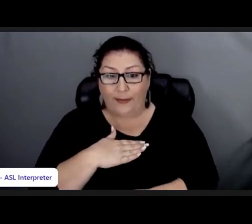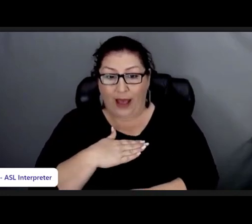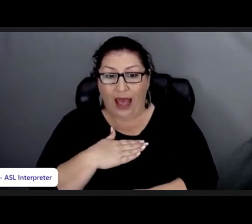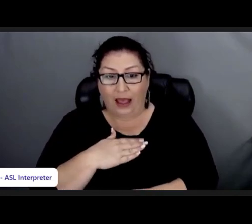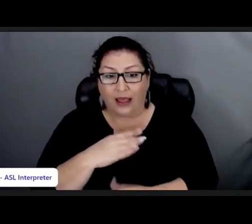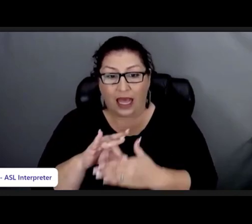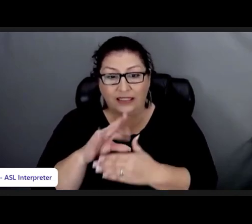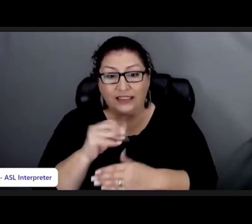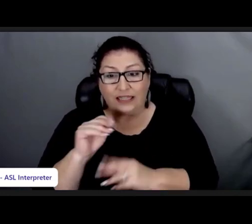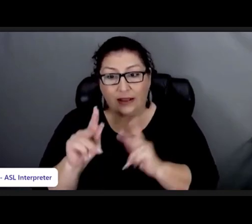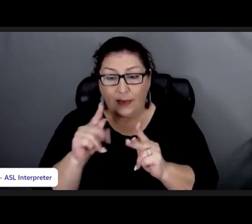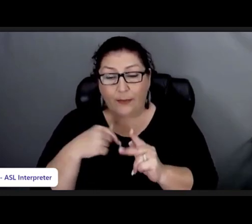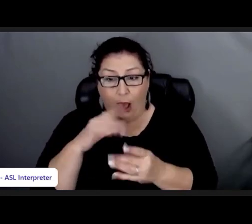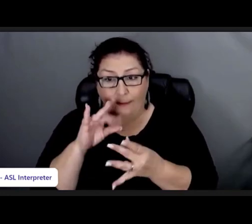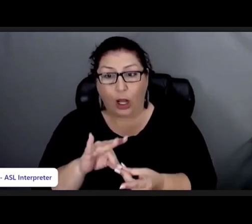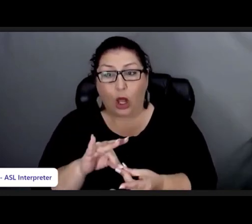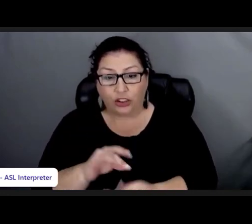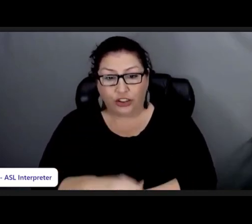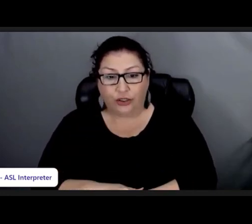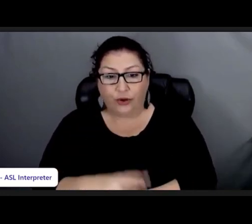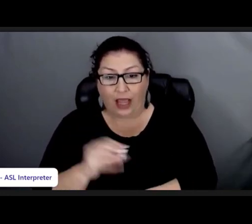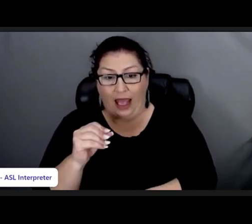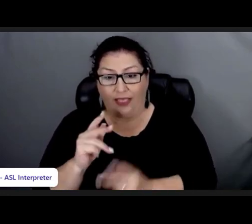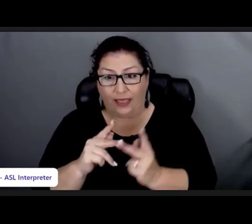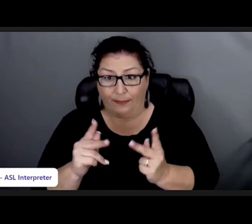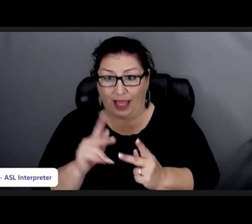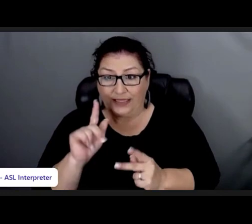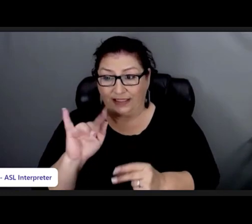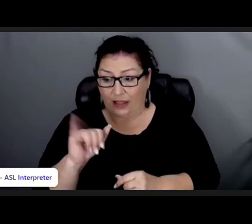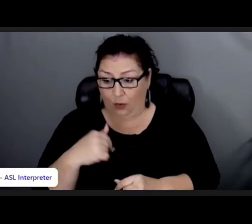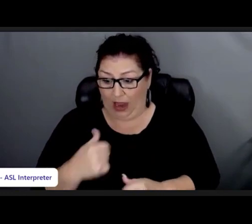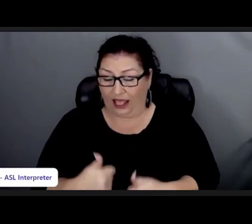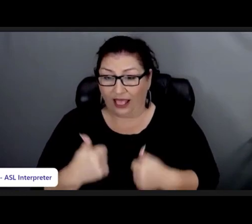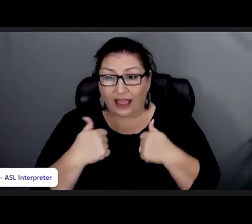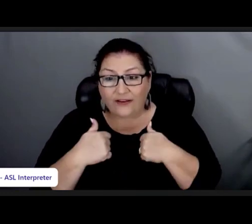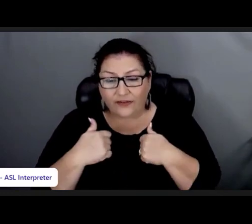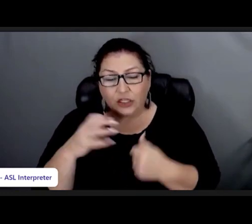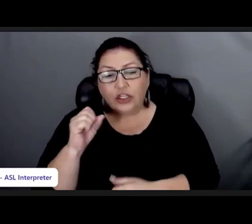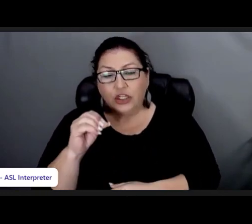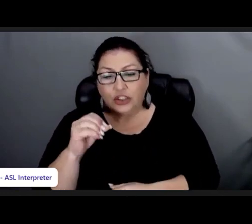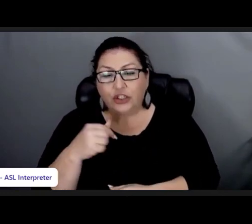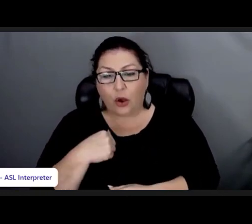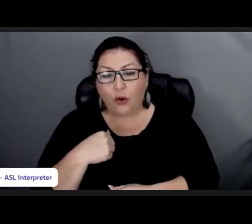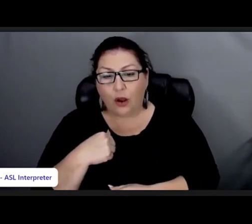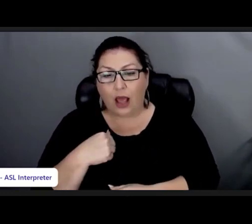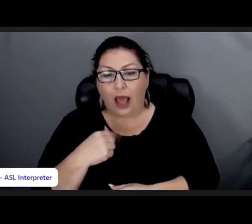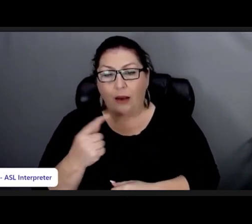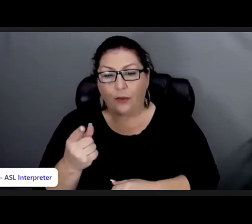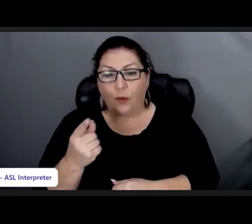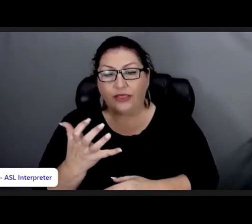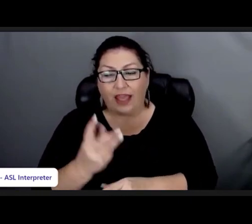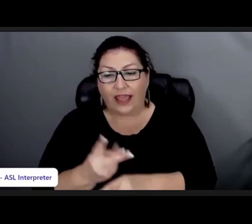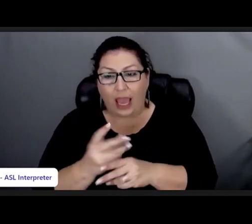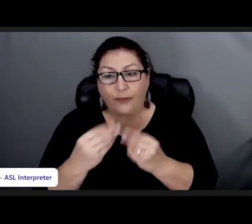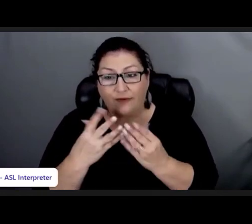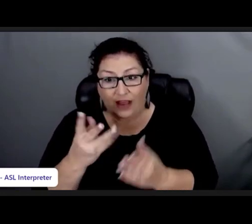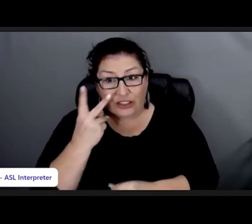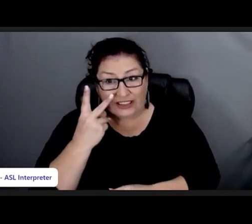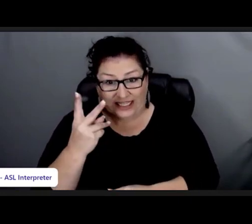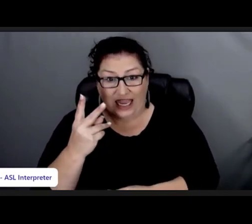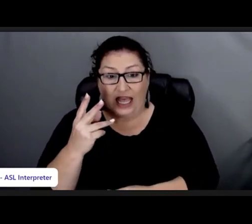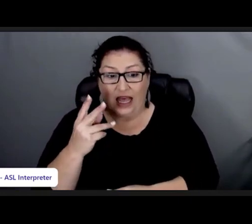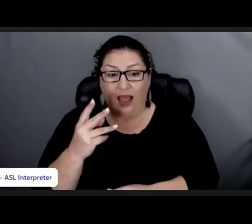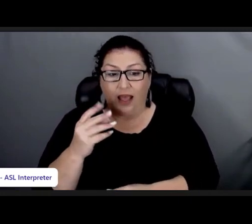context and to the people I belong to and the place I live. And I would like the care providers to see themselves in that care